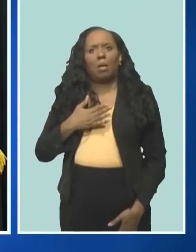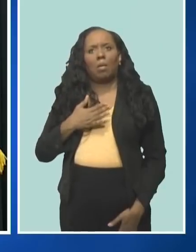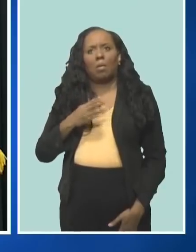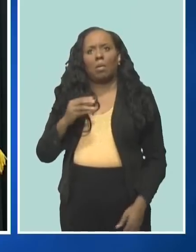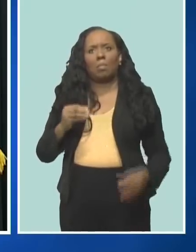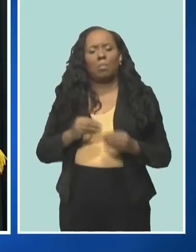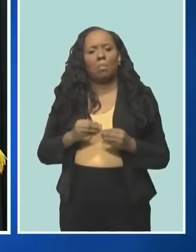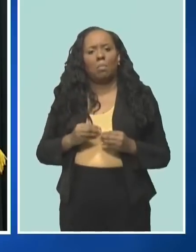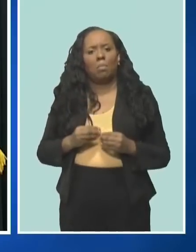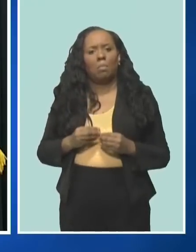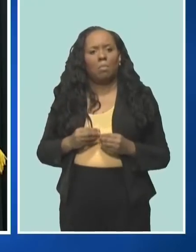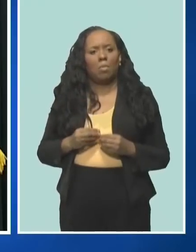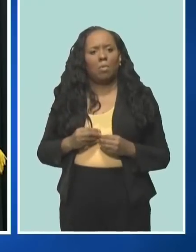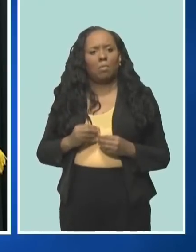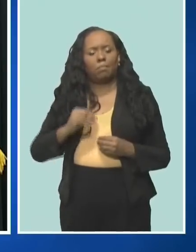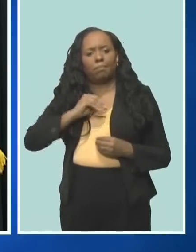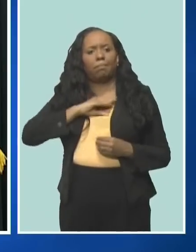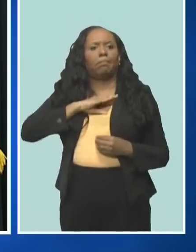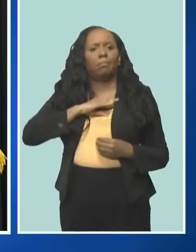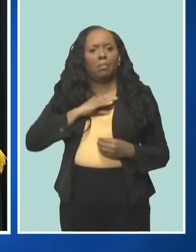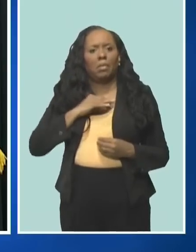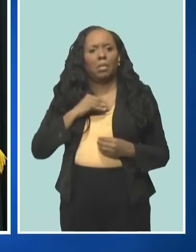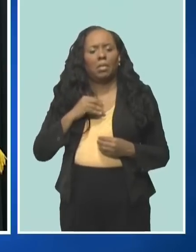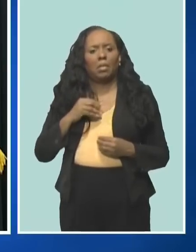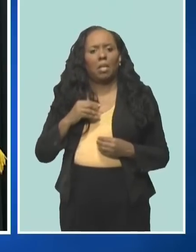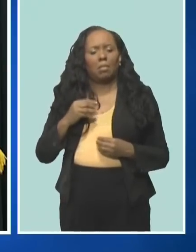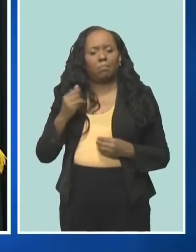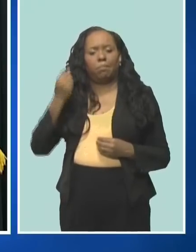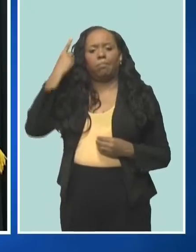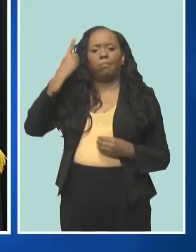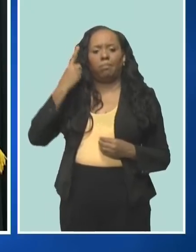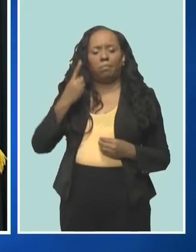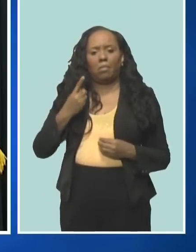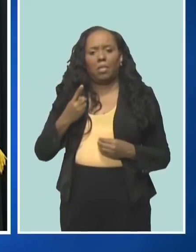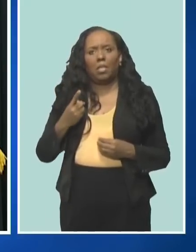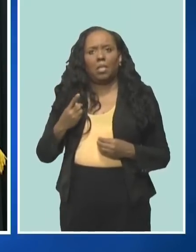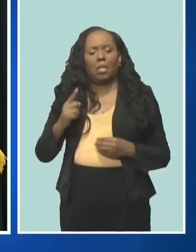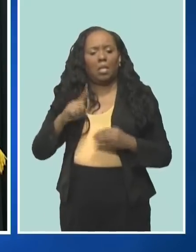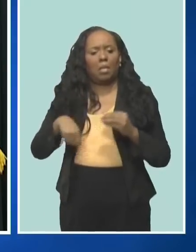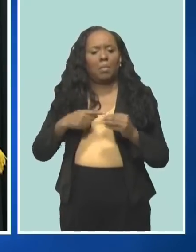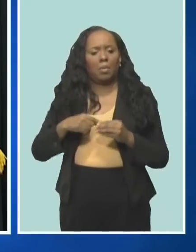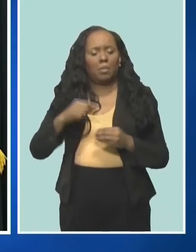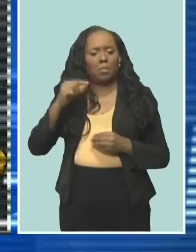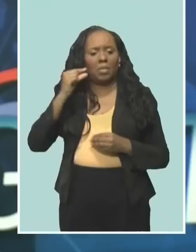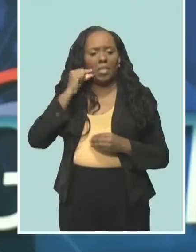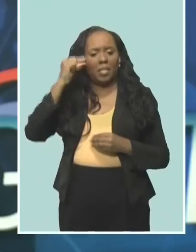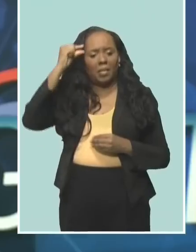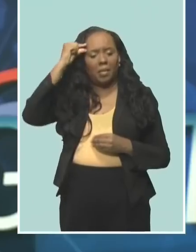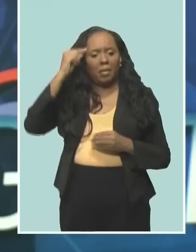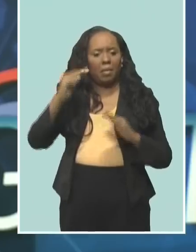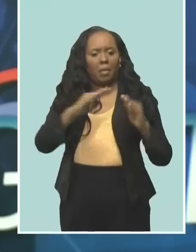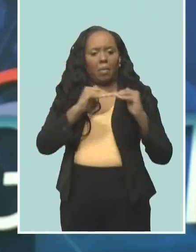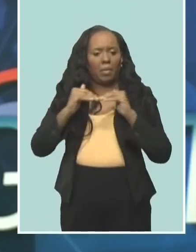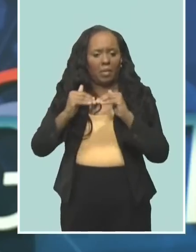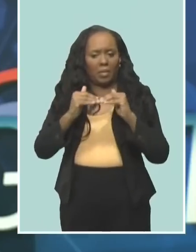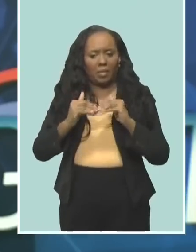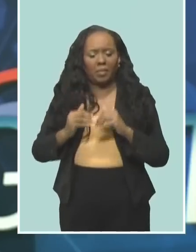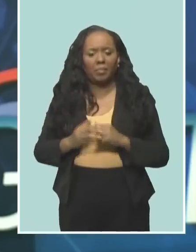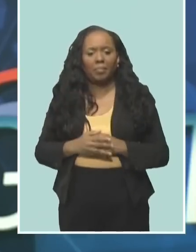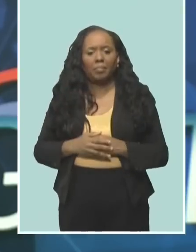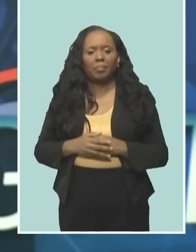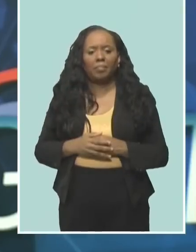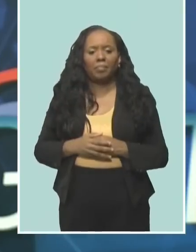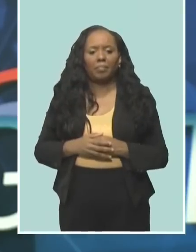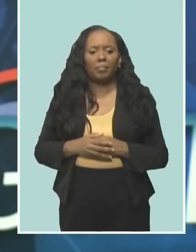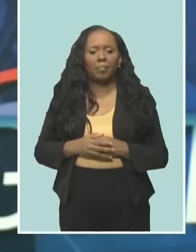sphere, the region's leadership role in gender equality. A community police